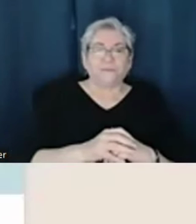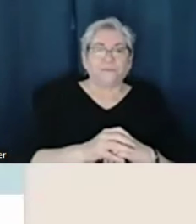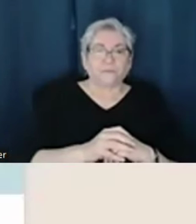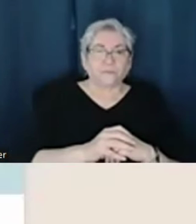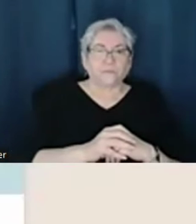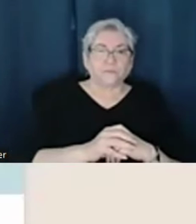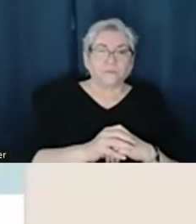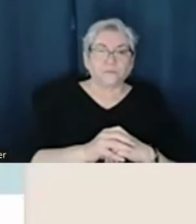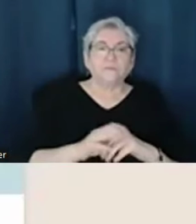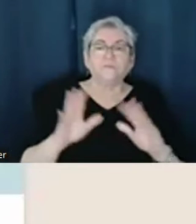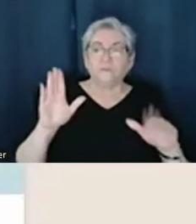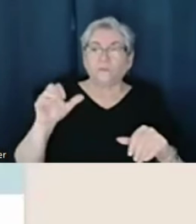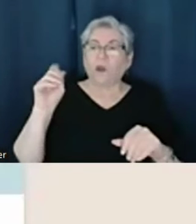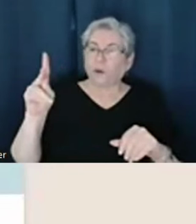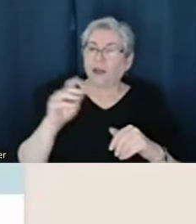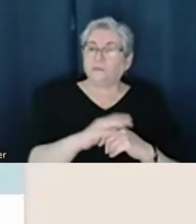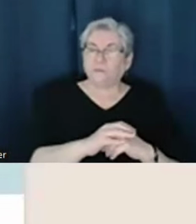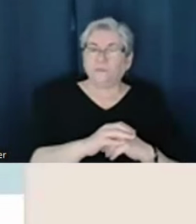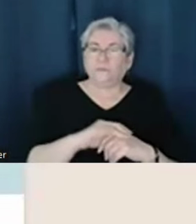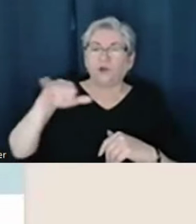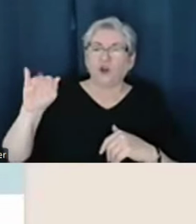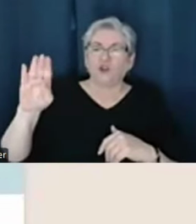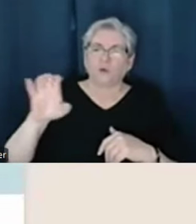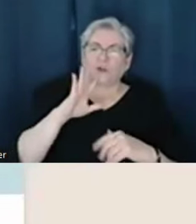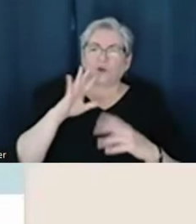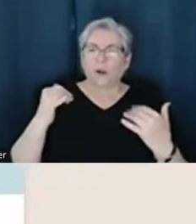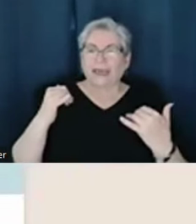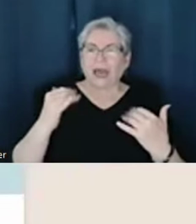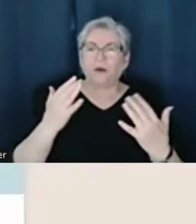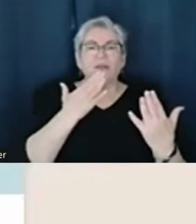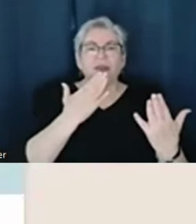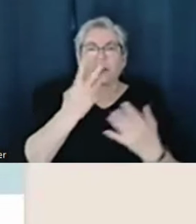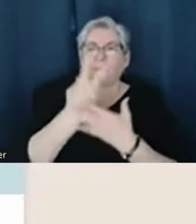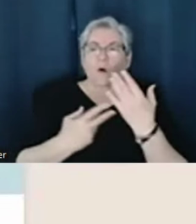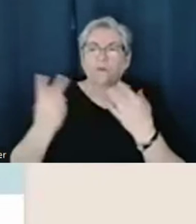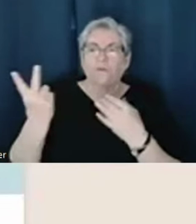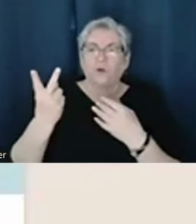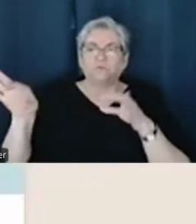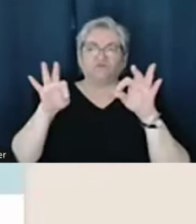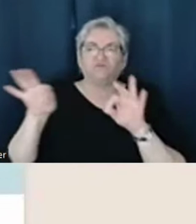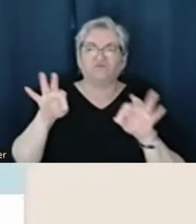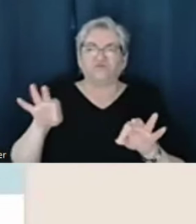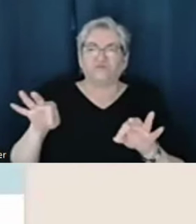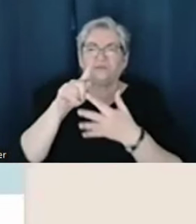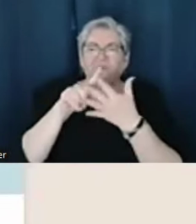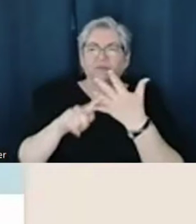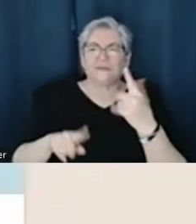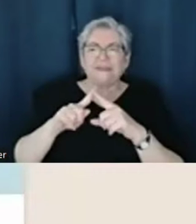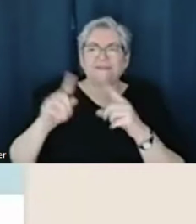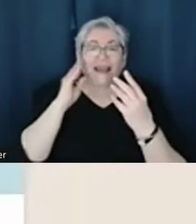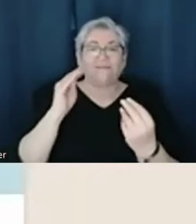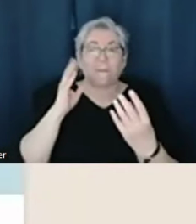Okay. Thank you both so much for going through all of that information. And as I think